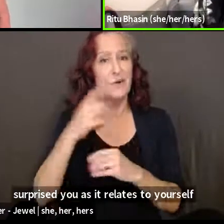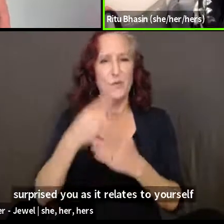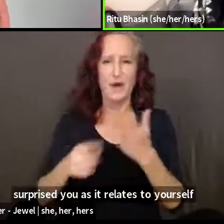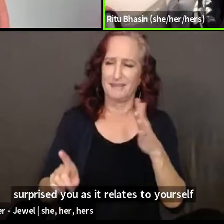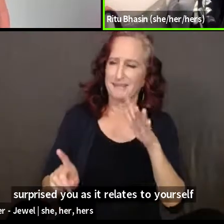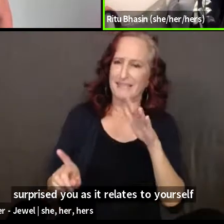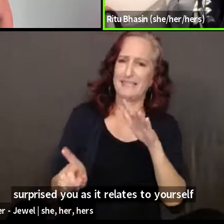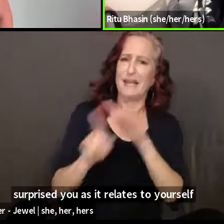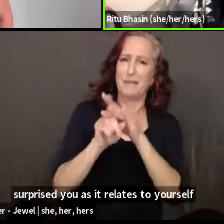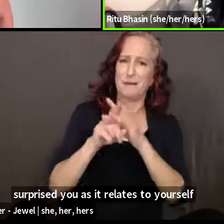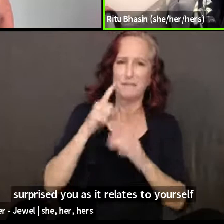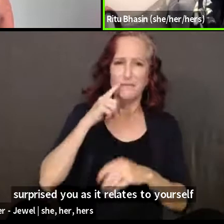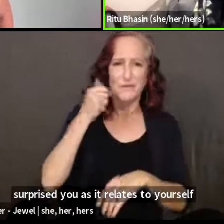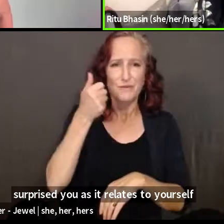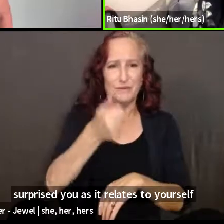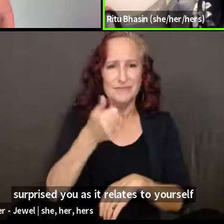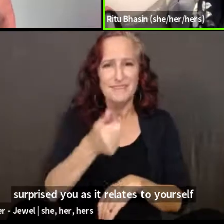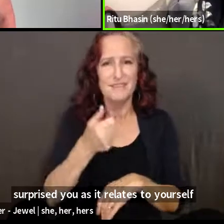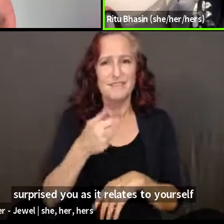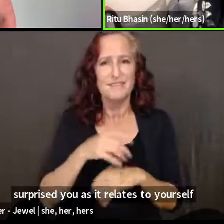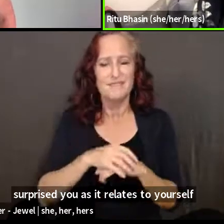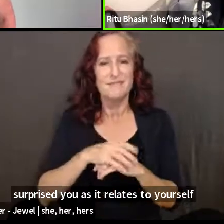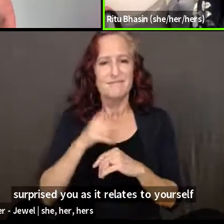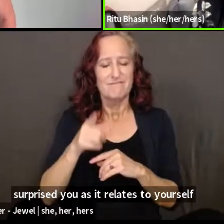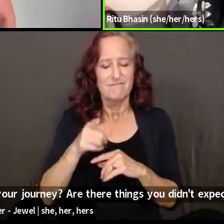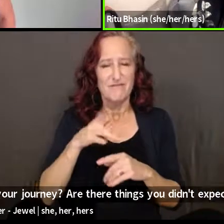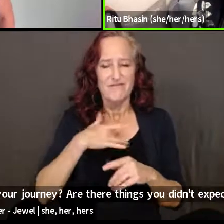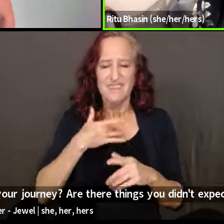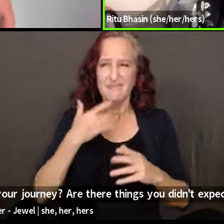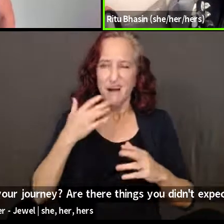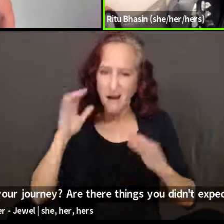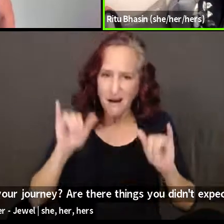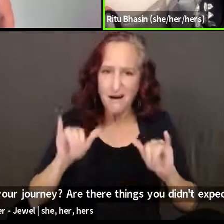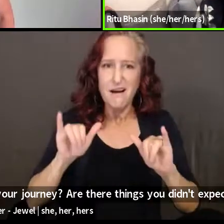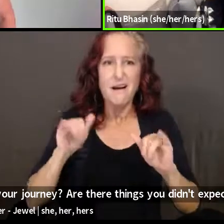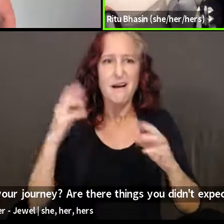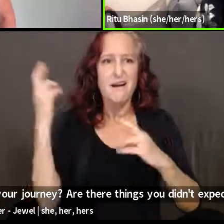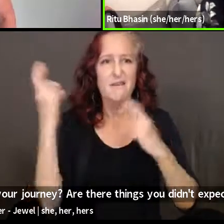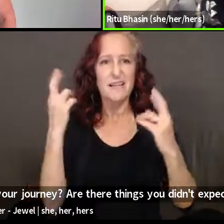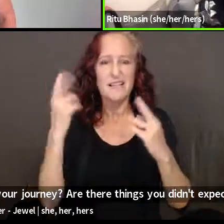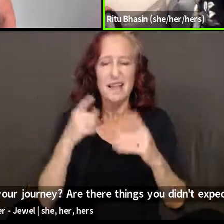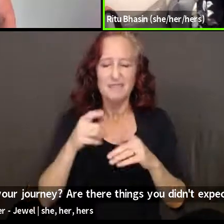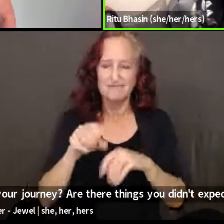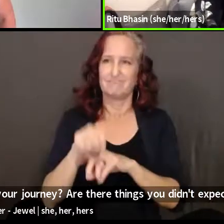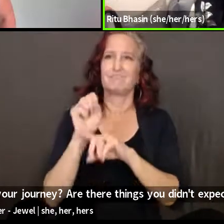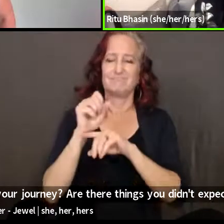Like what gripped you along the way? What surprised you? What stood out to you?